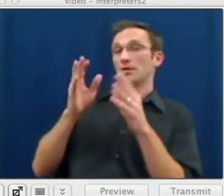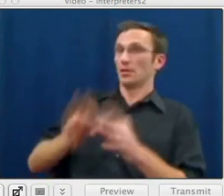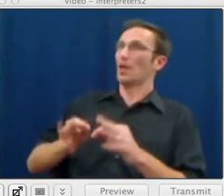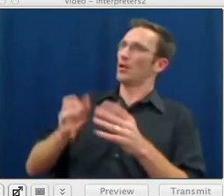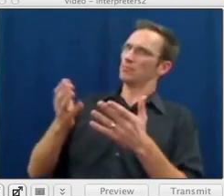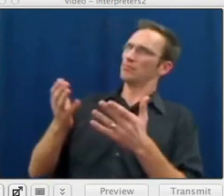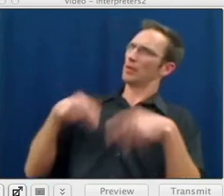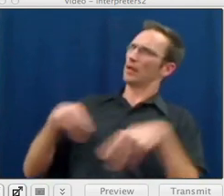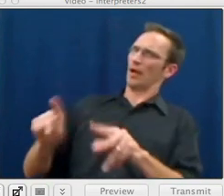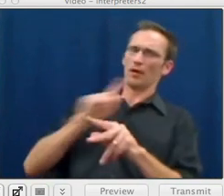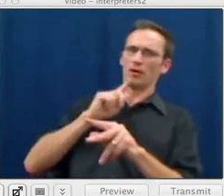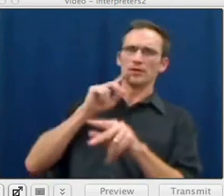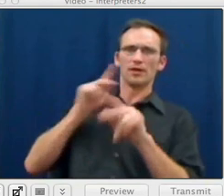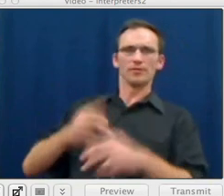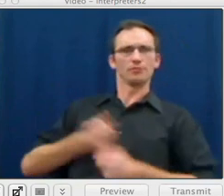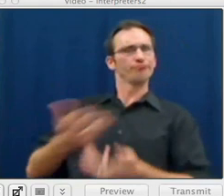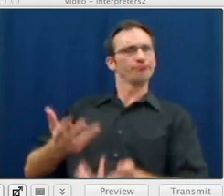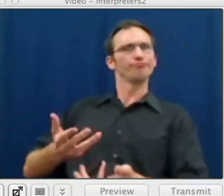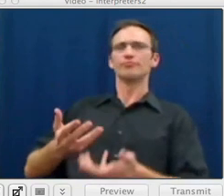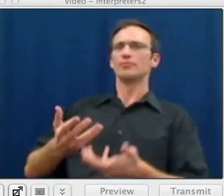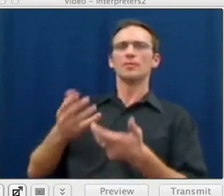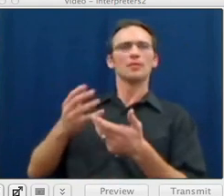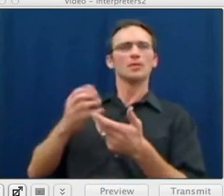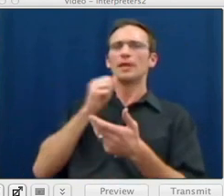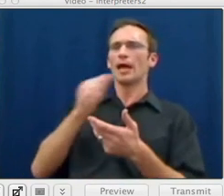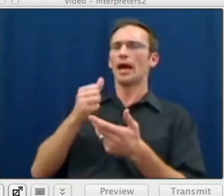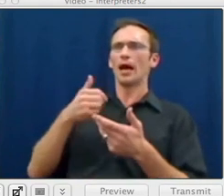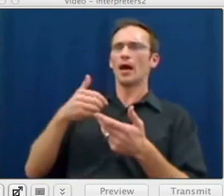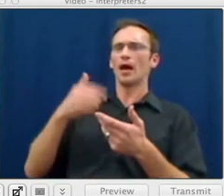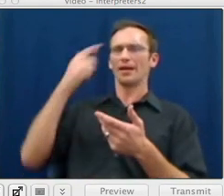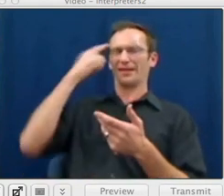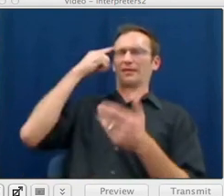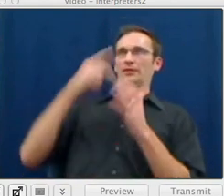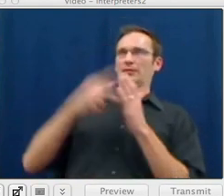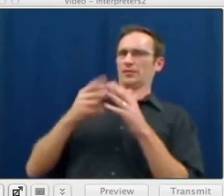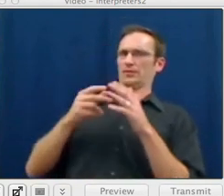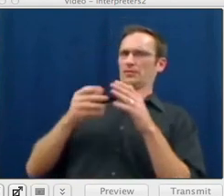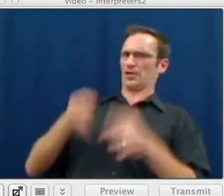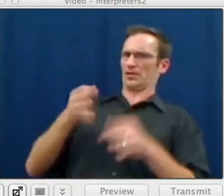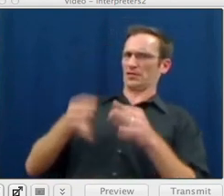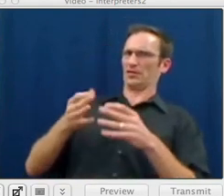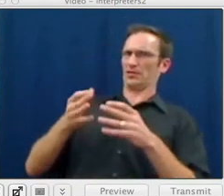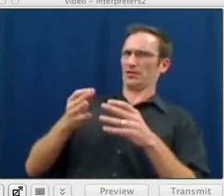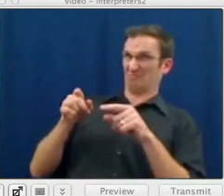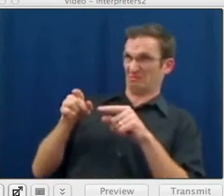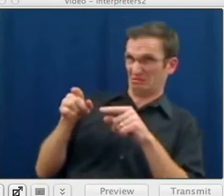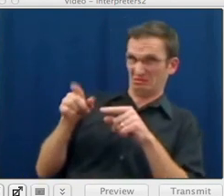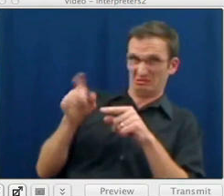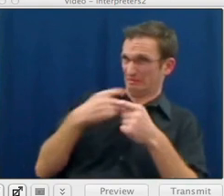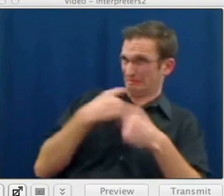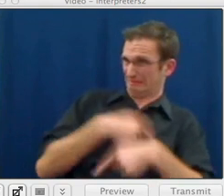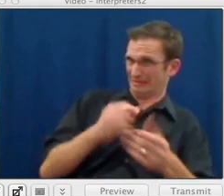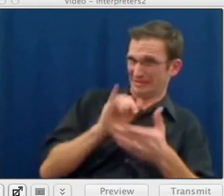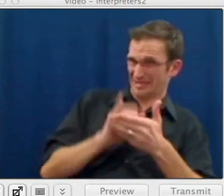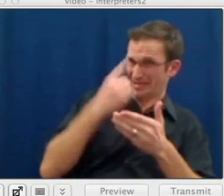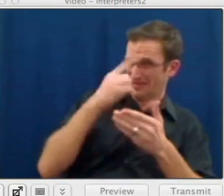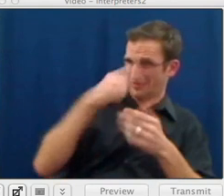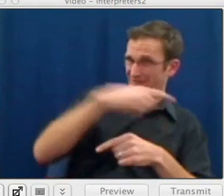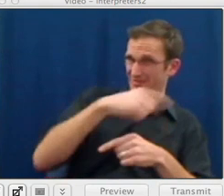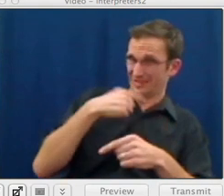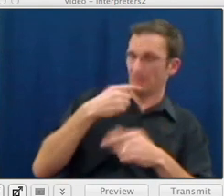say without judgment, without checking, without potentially putting it back and saying, are you sure you want to say this? She decides